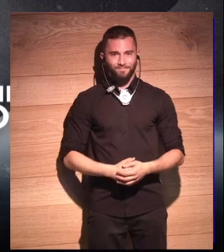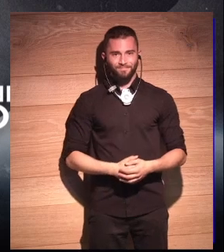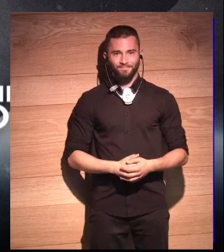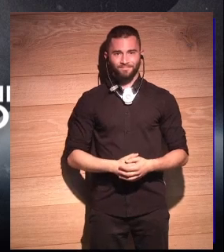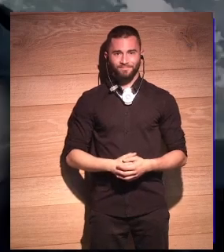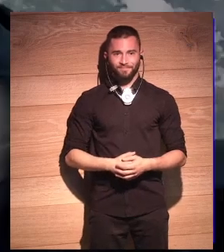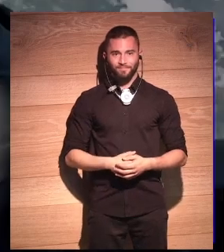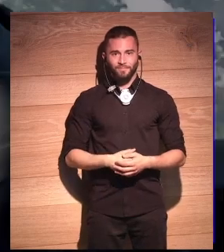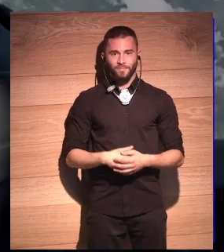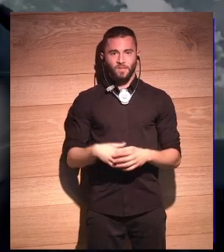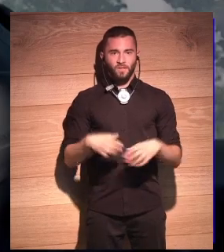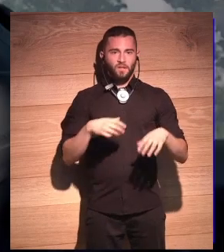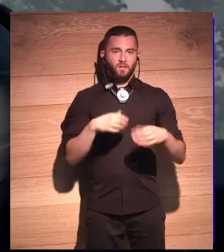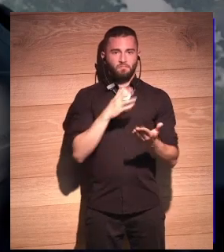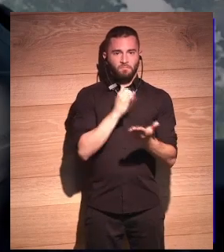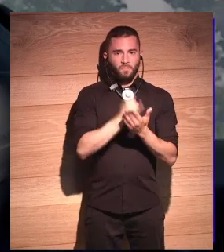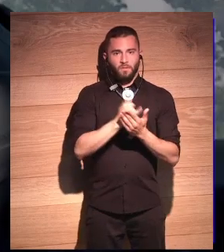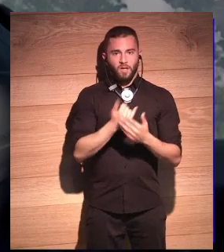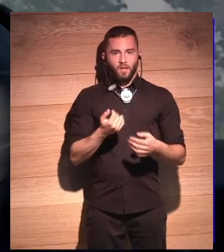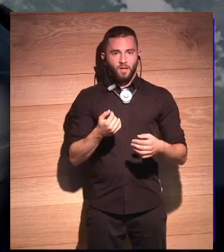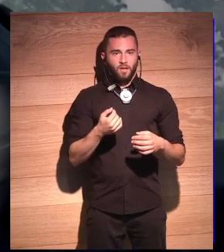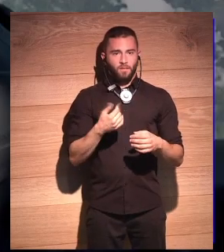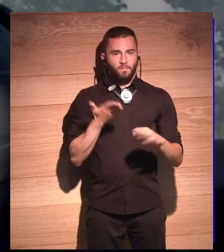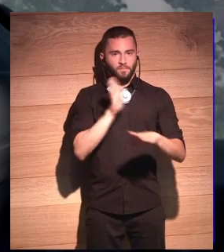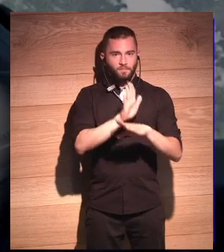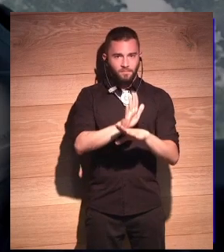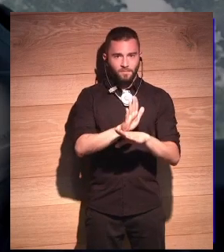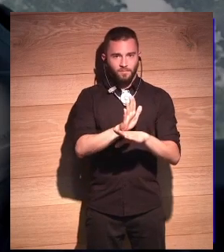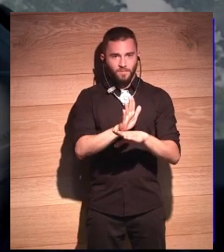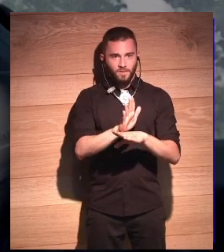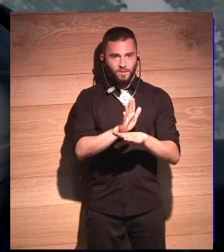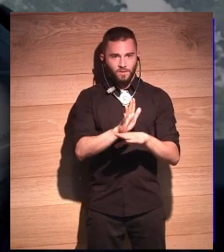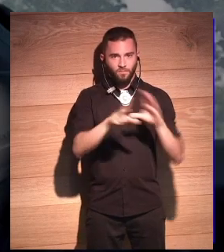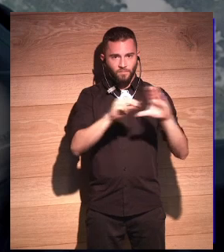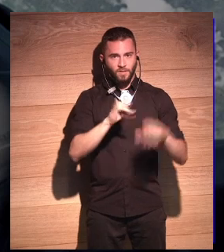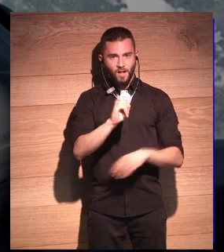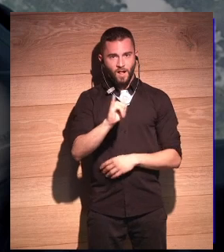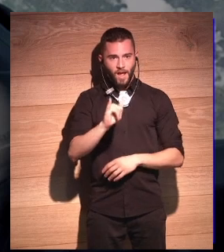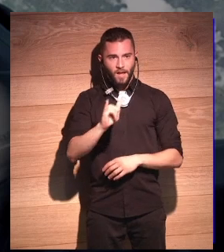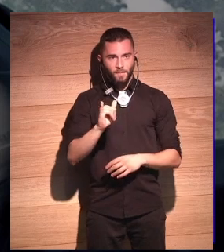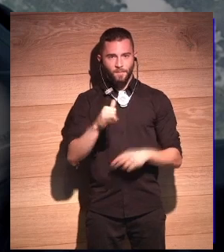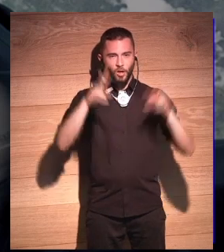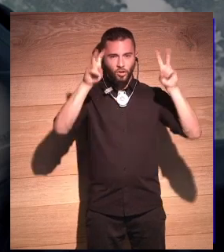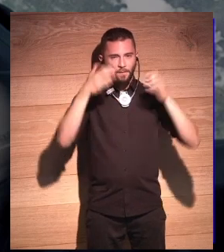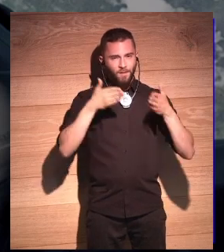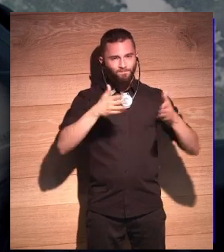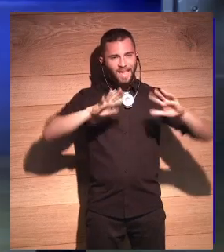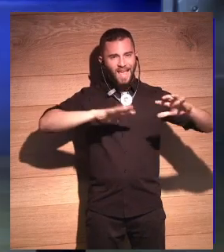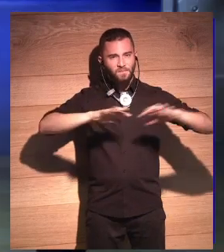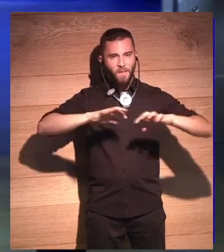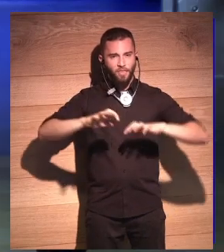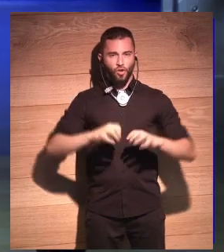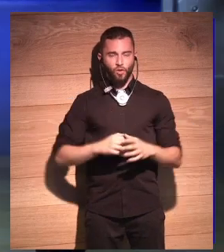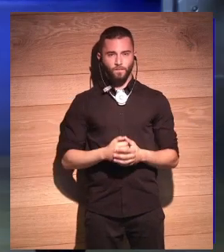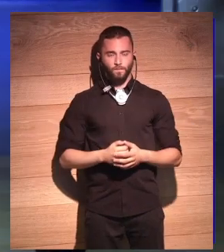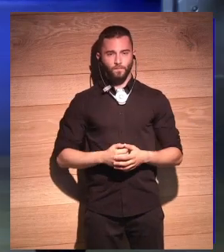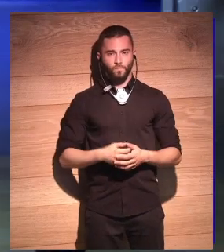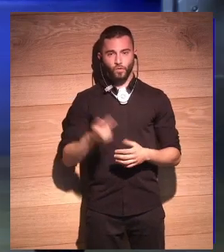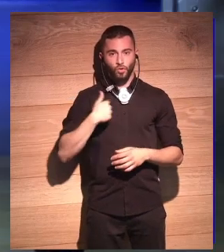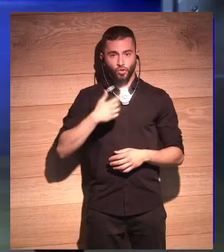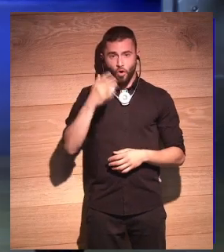of the bits and pieces. But it's all about space. I'm a massive nerd, like